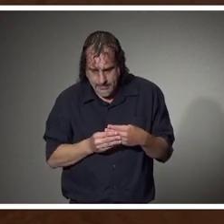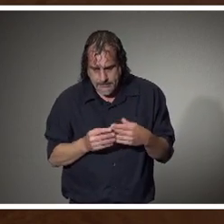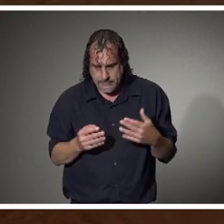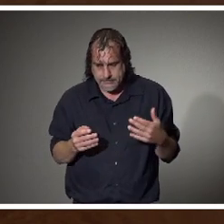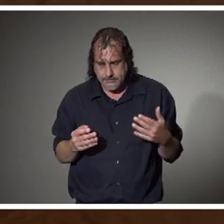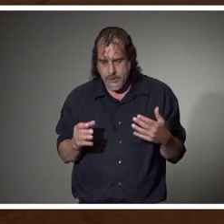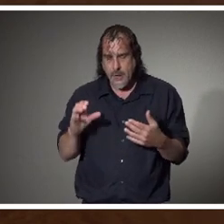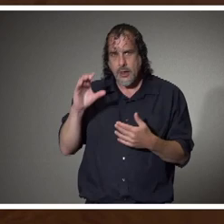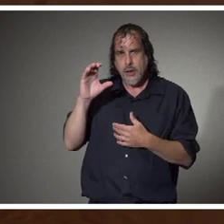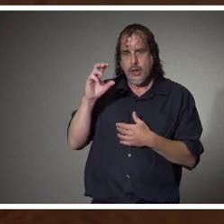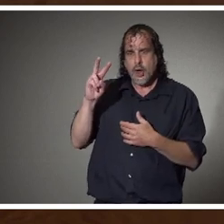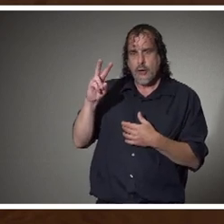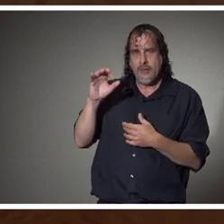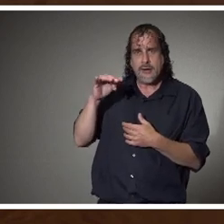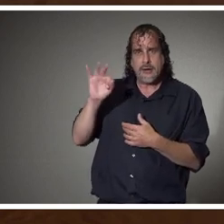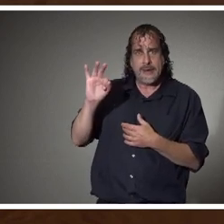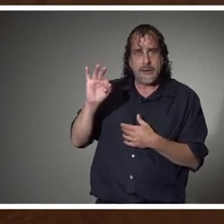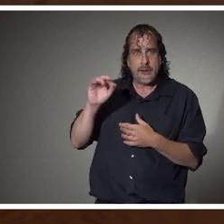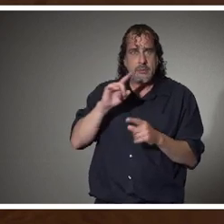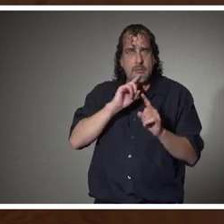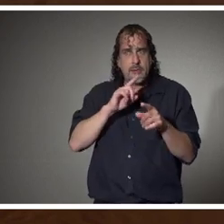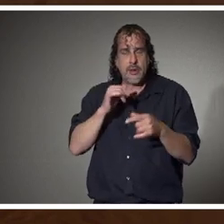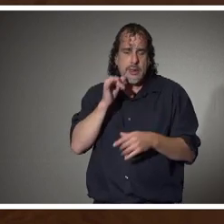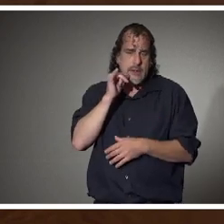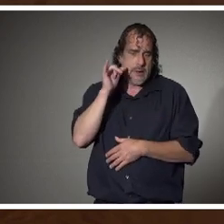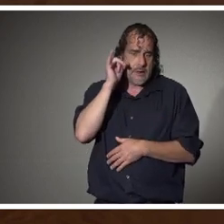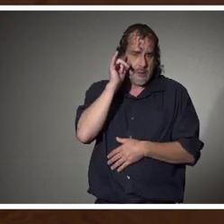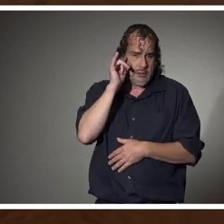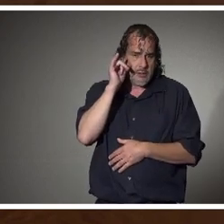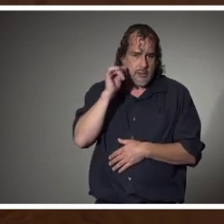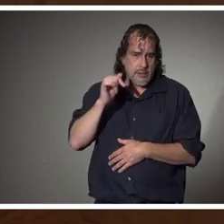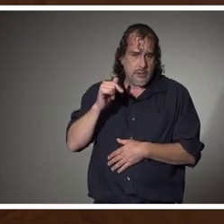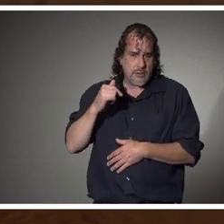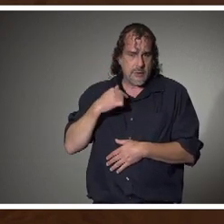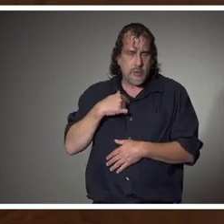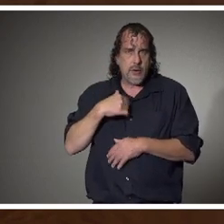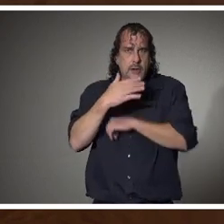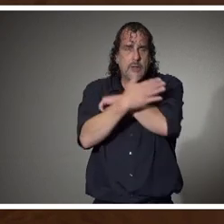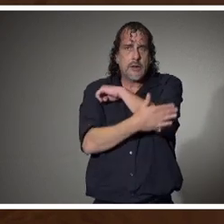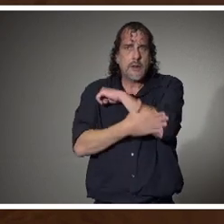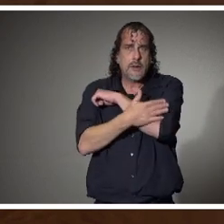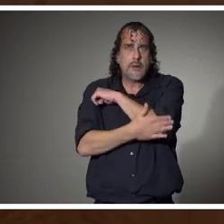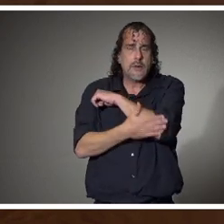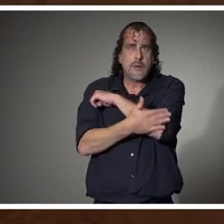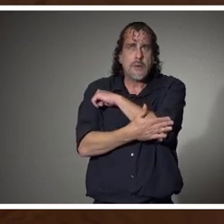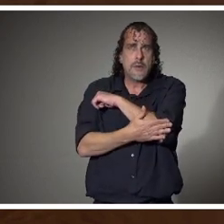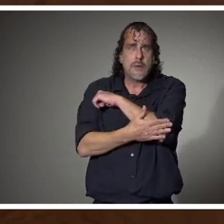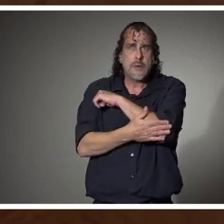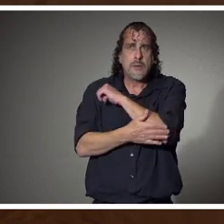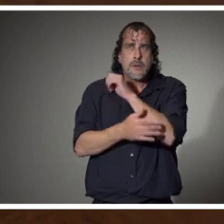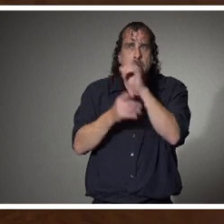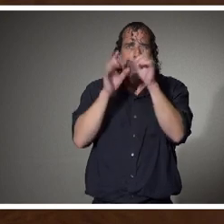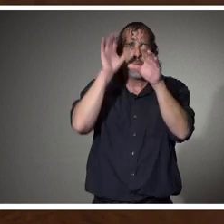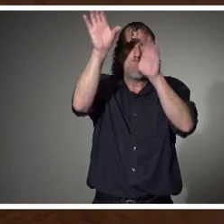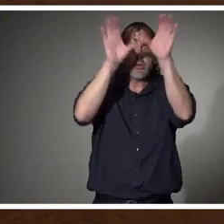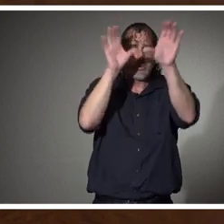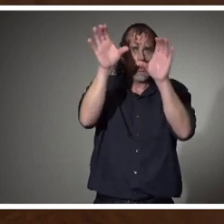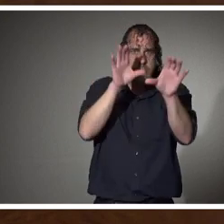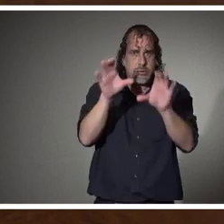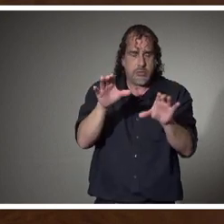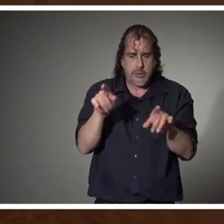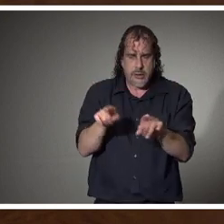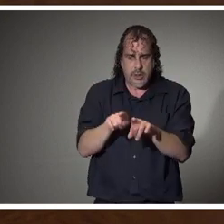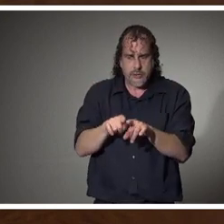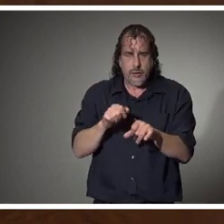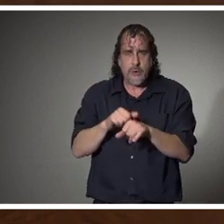the COVID response, yesterday we did the counties' logistical runs, and also today we did the